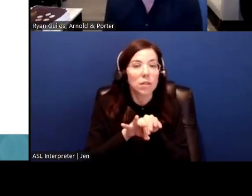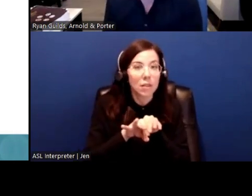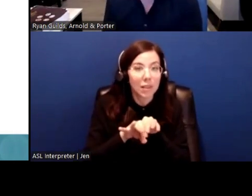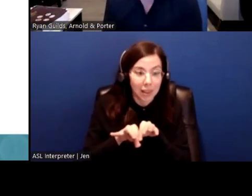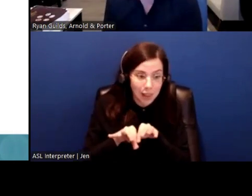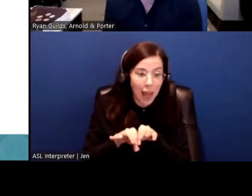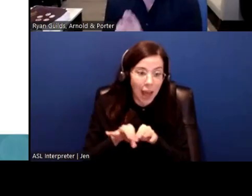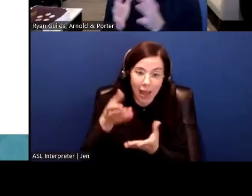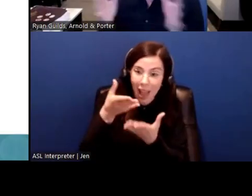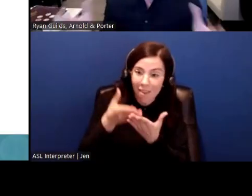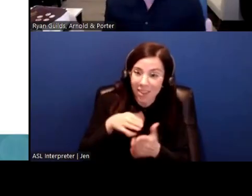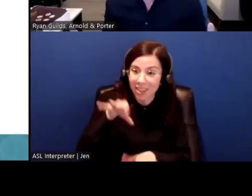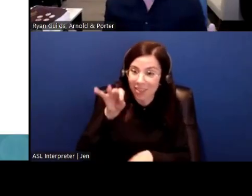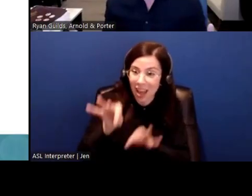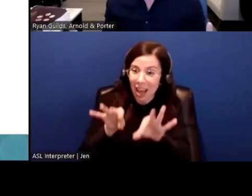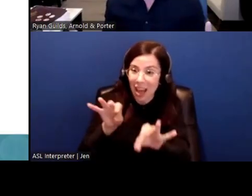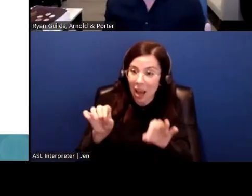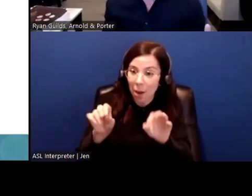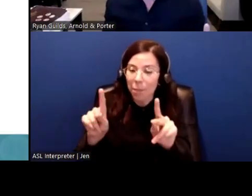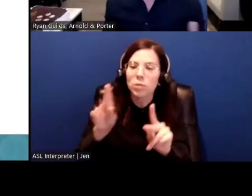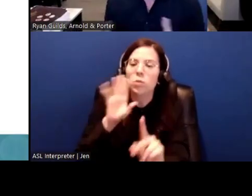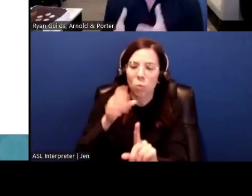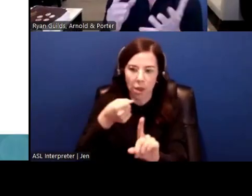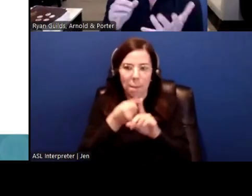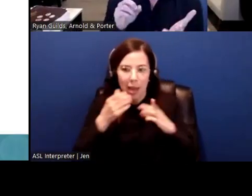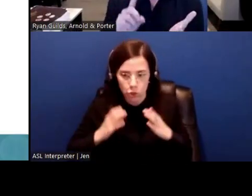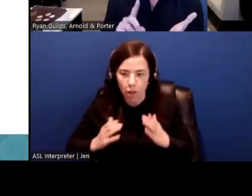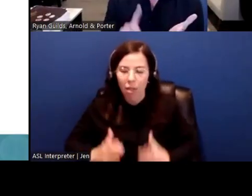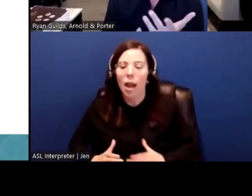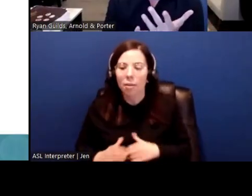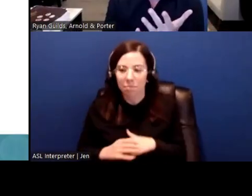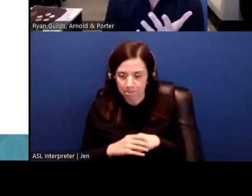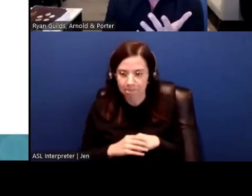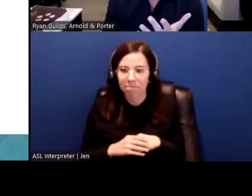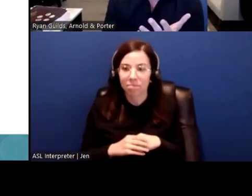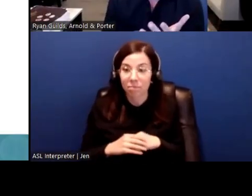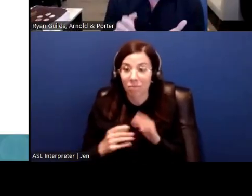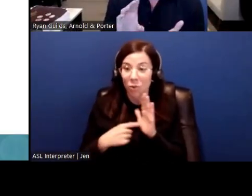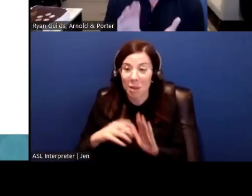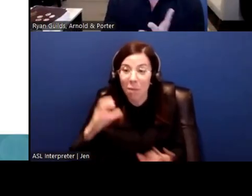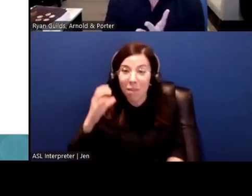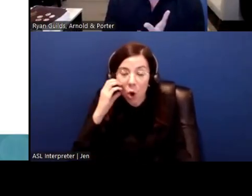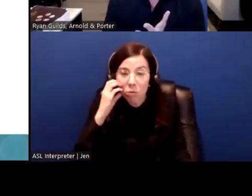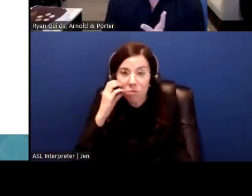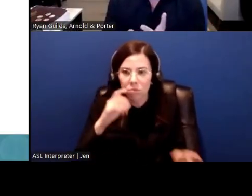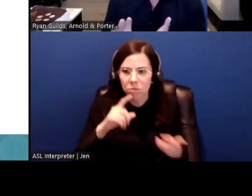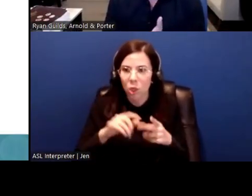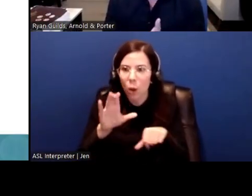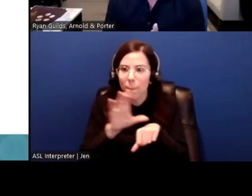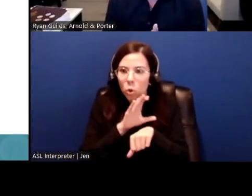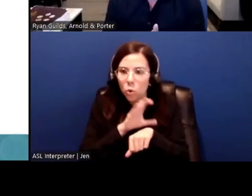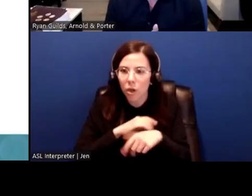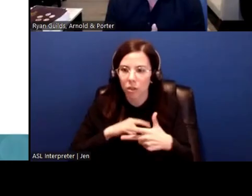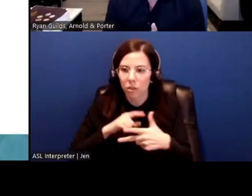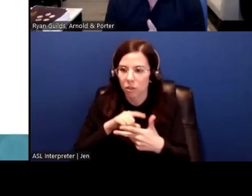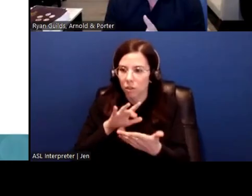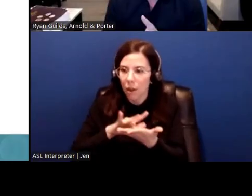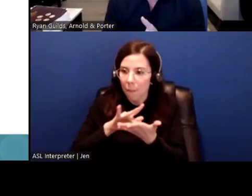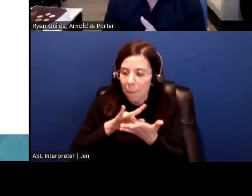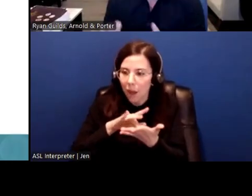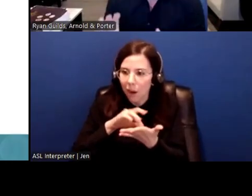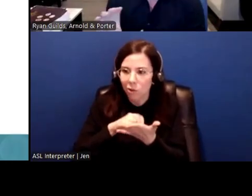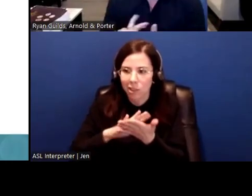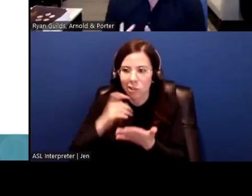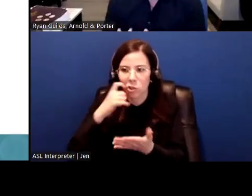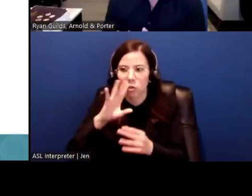will undoubtedly impact your client, things like their phone, their computer, their medical records, as we've